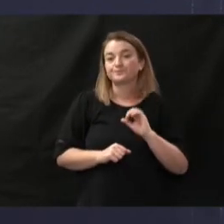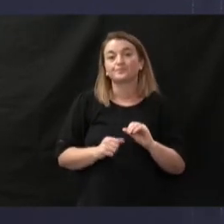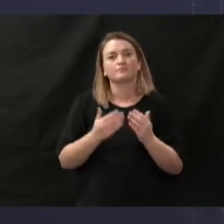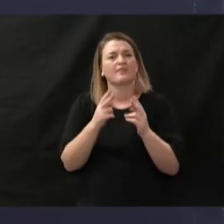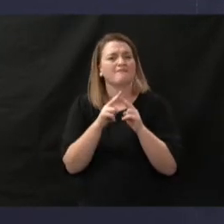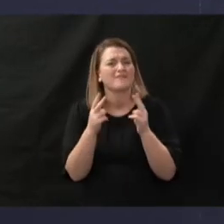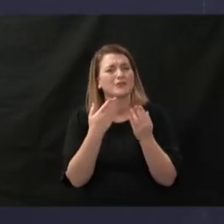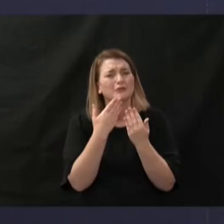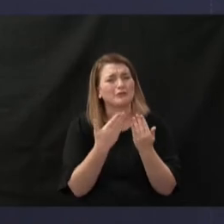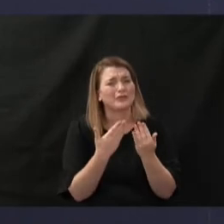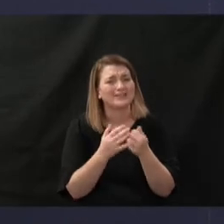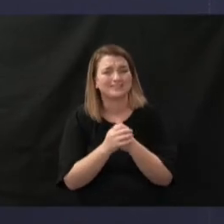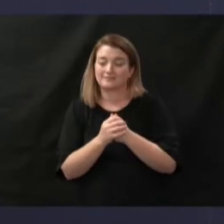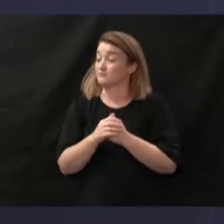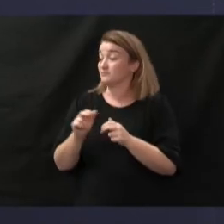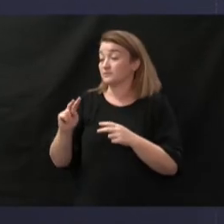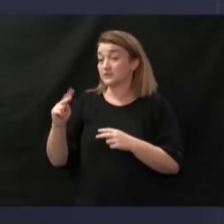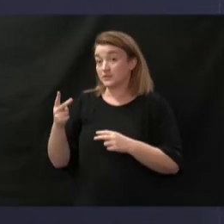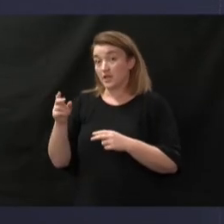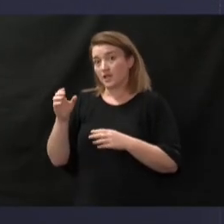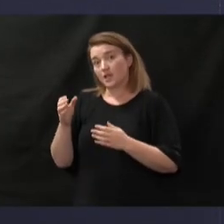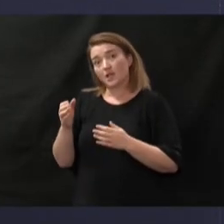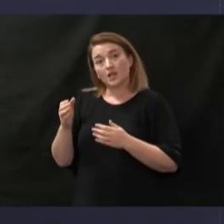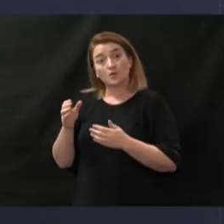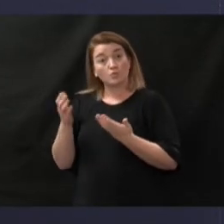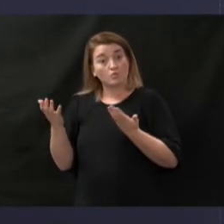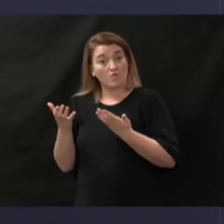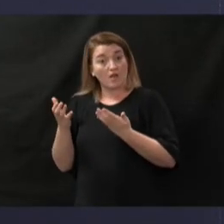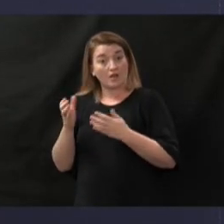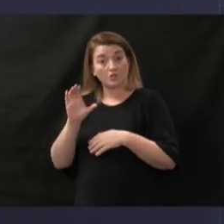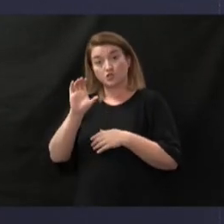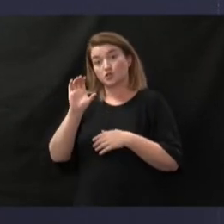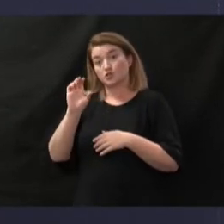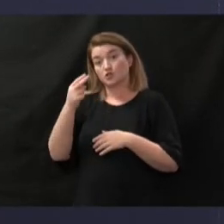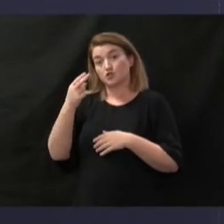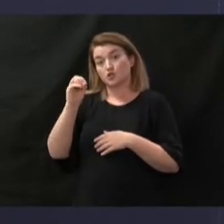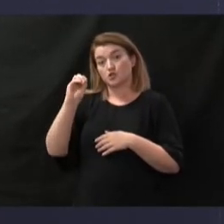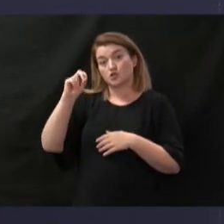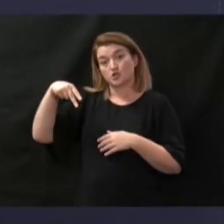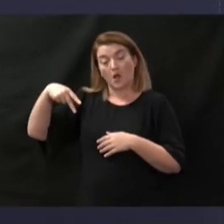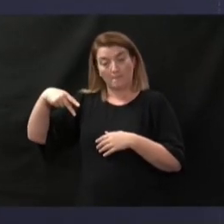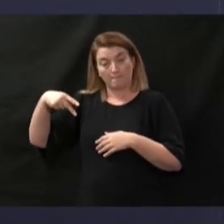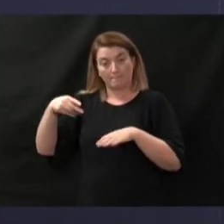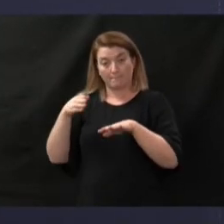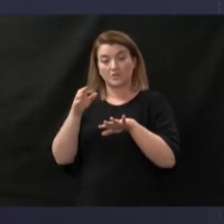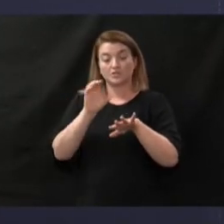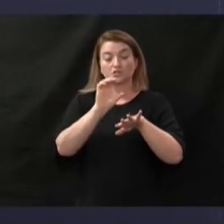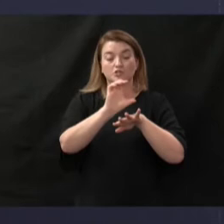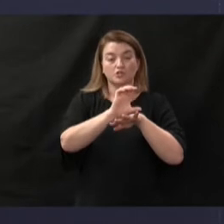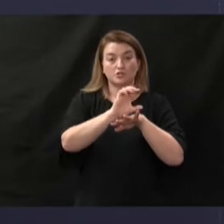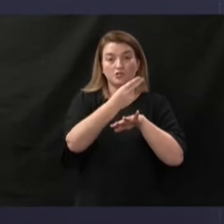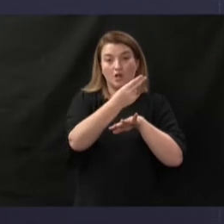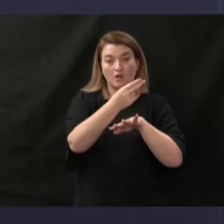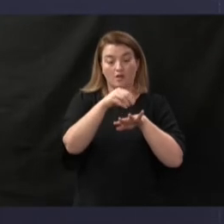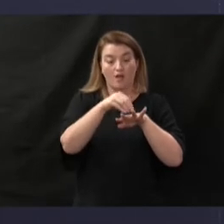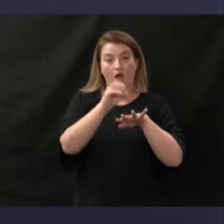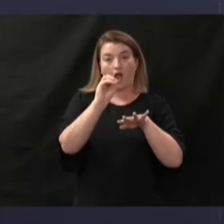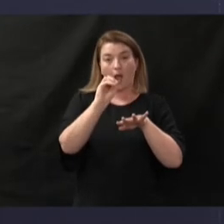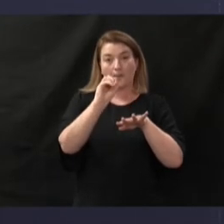Very good. The second part in pork chop is chop. Ch.